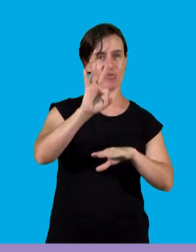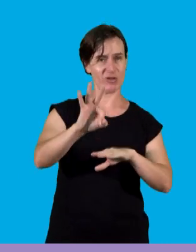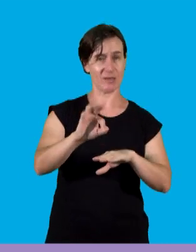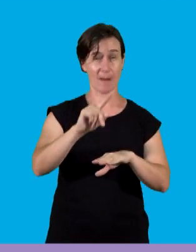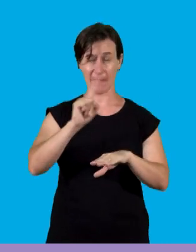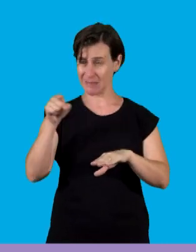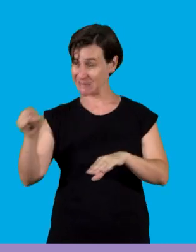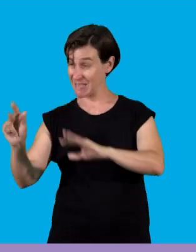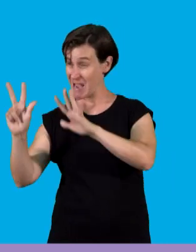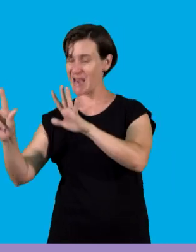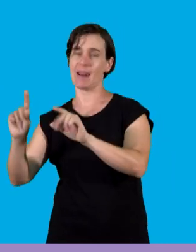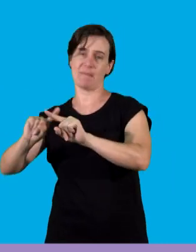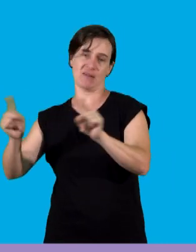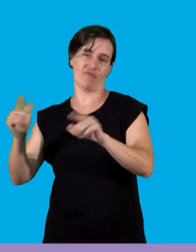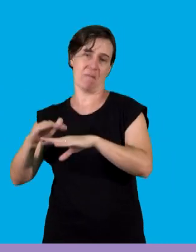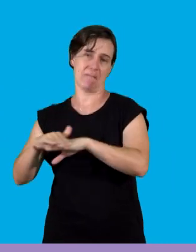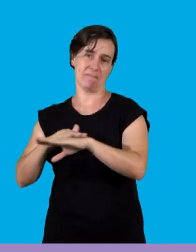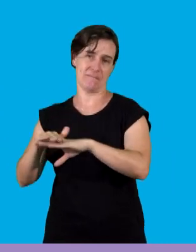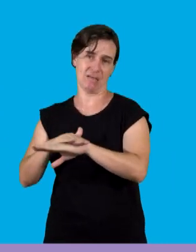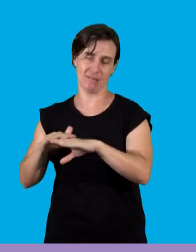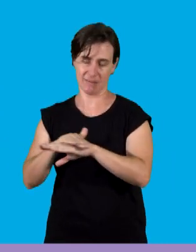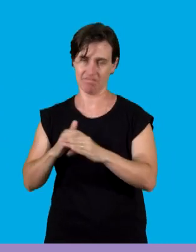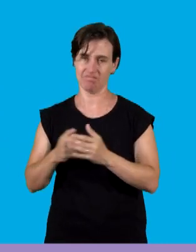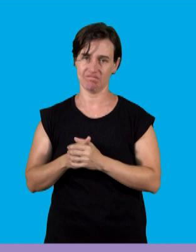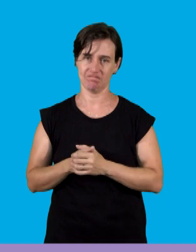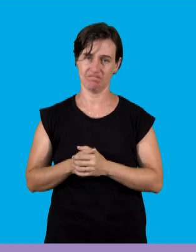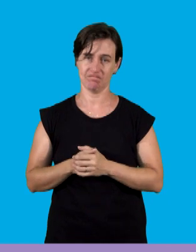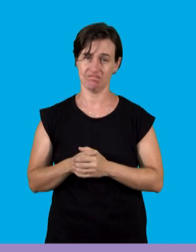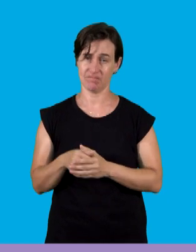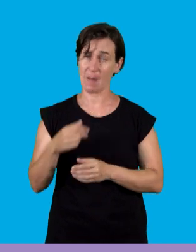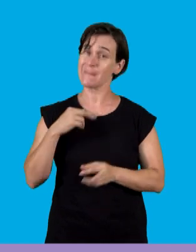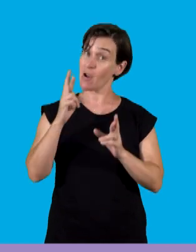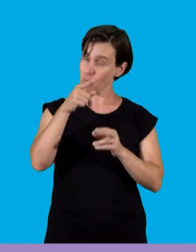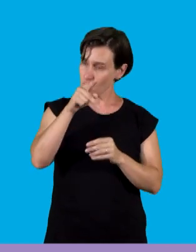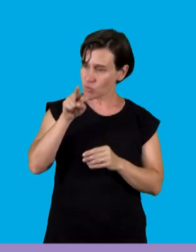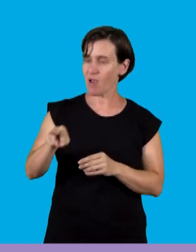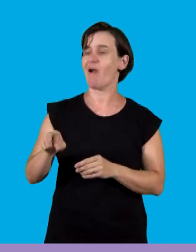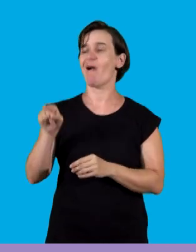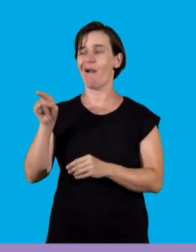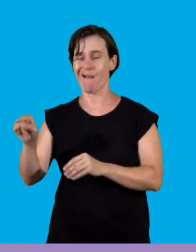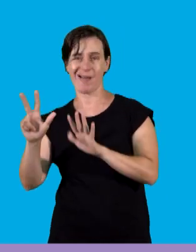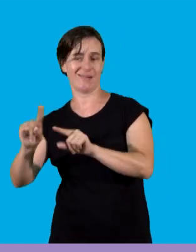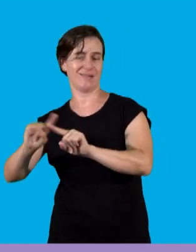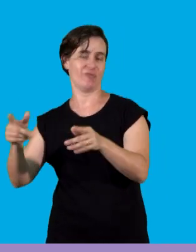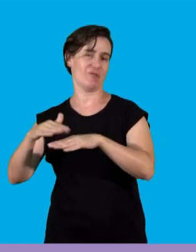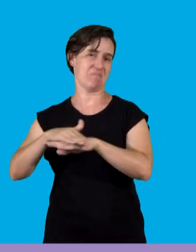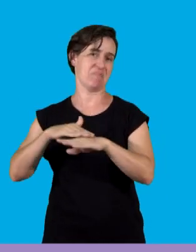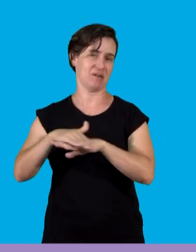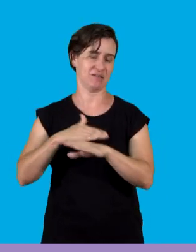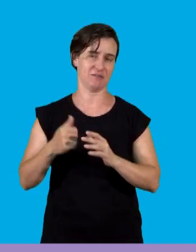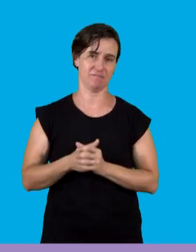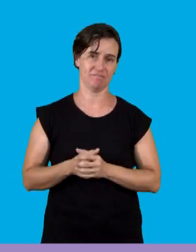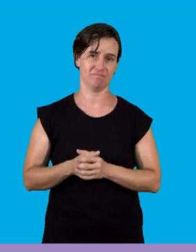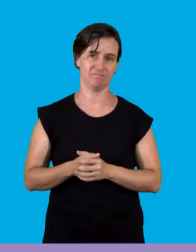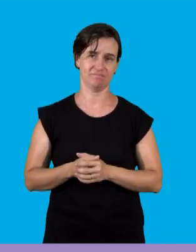but this third one is not the same base. I hope you realized that. Now the third one